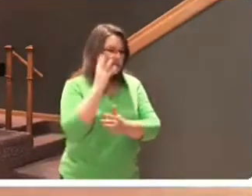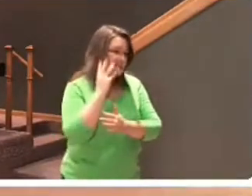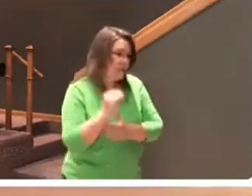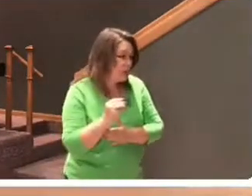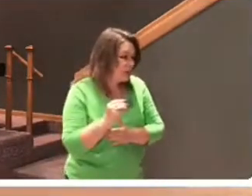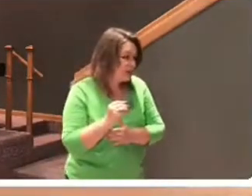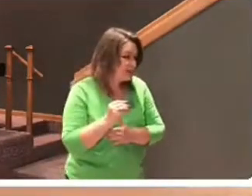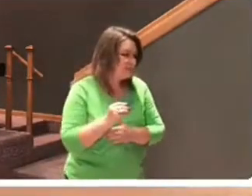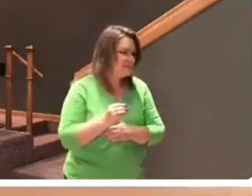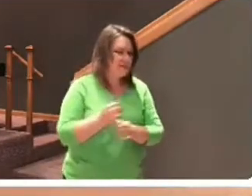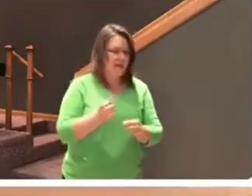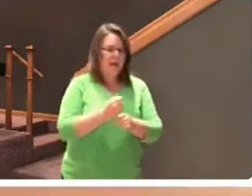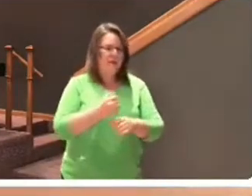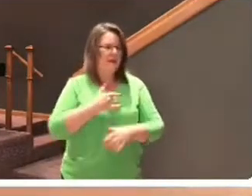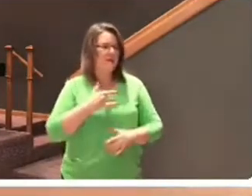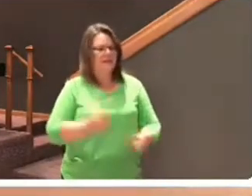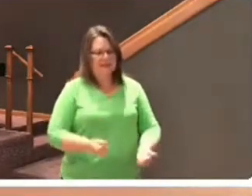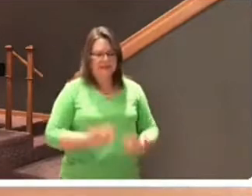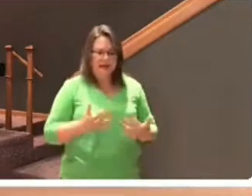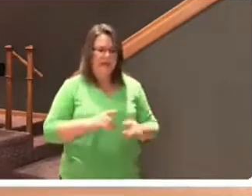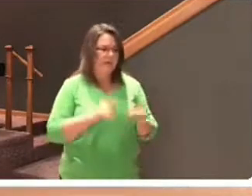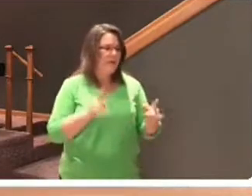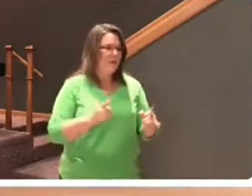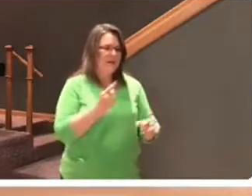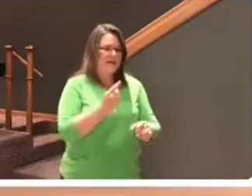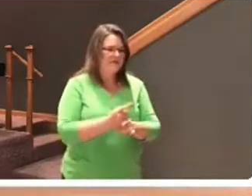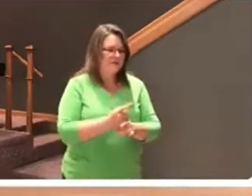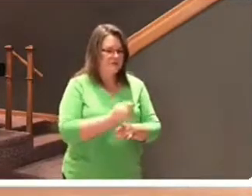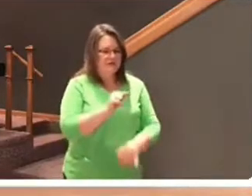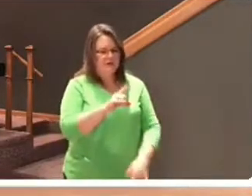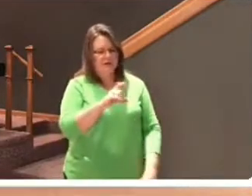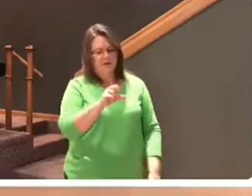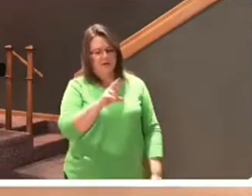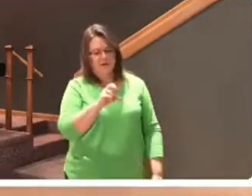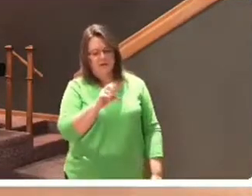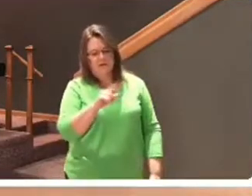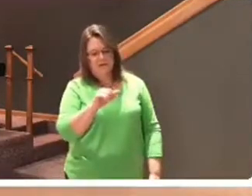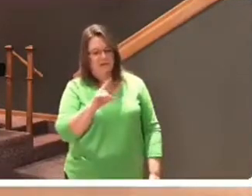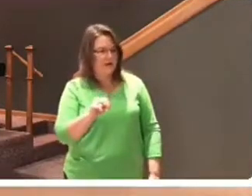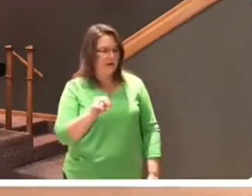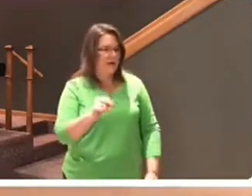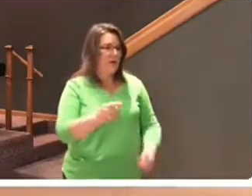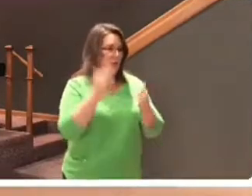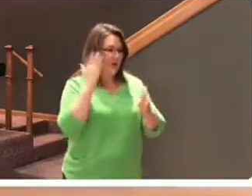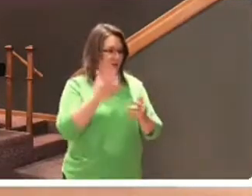experiences that make them feel alive, but that's just adrenaline, and it quickly fades.